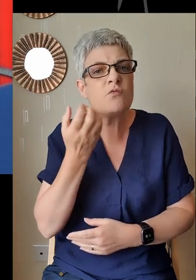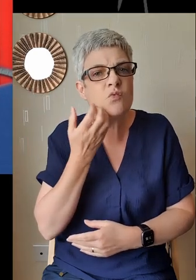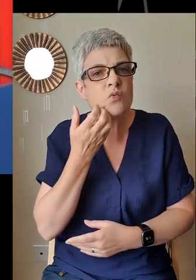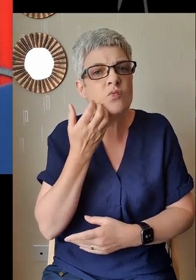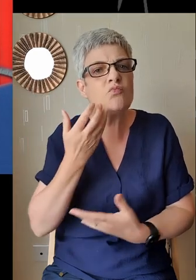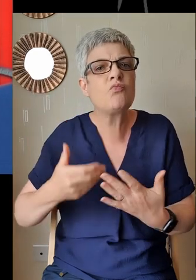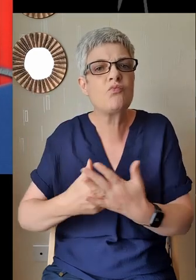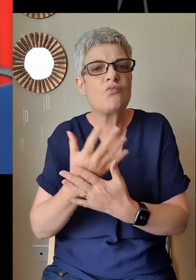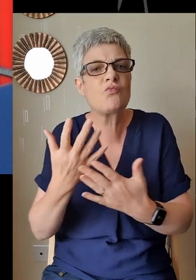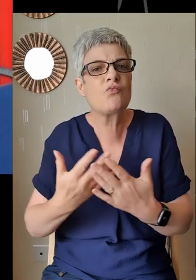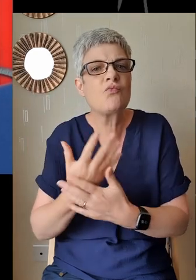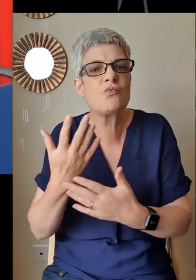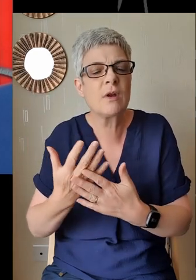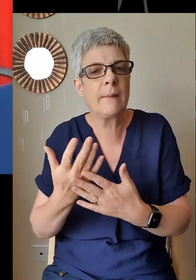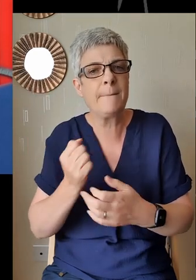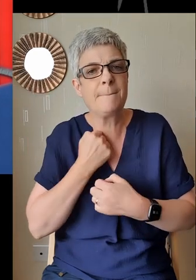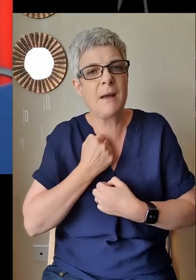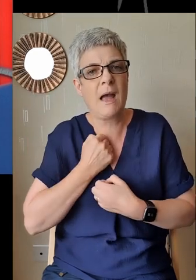life.